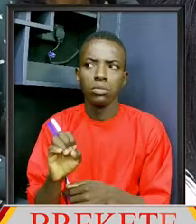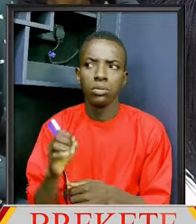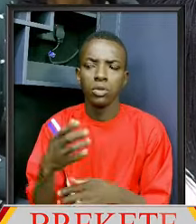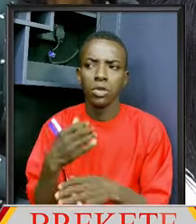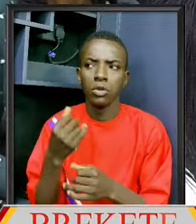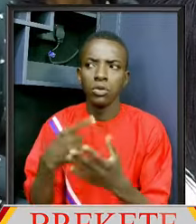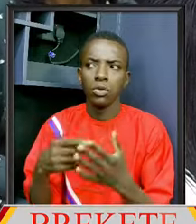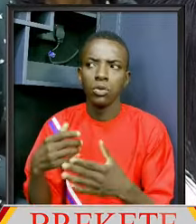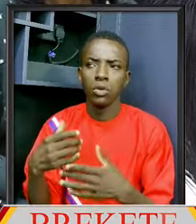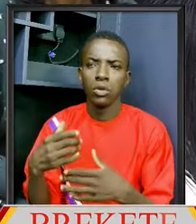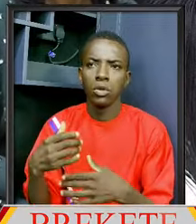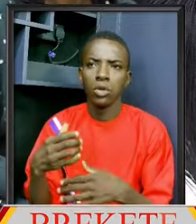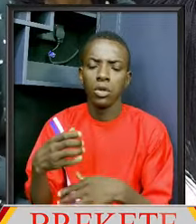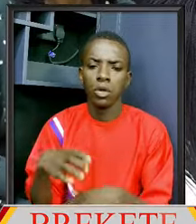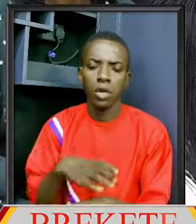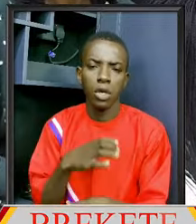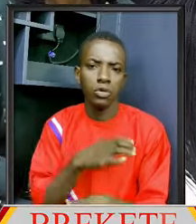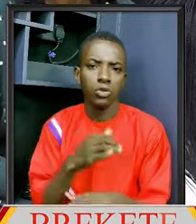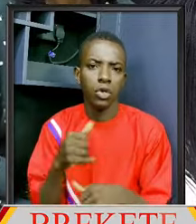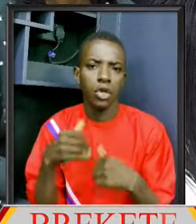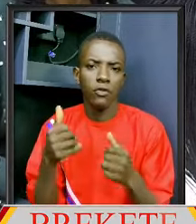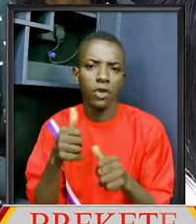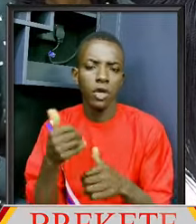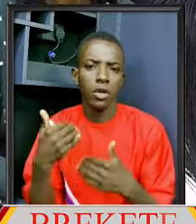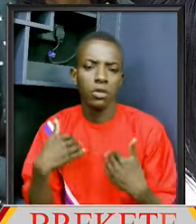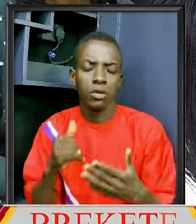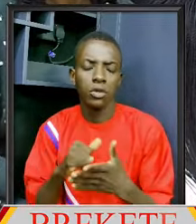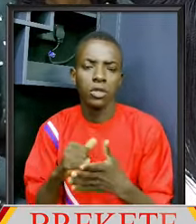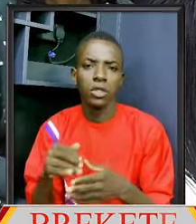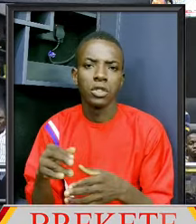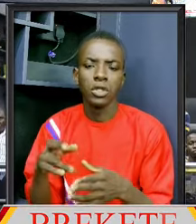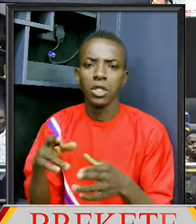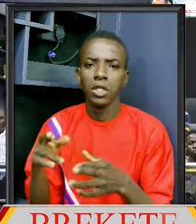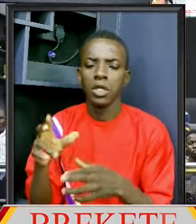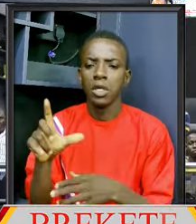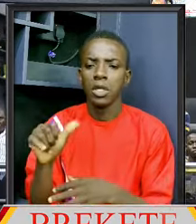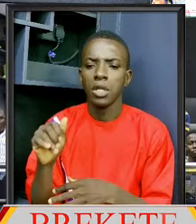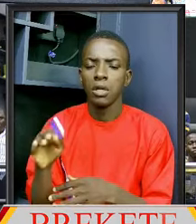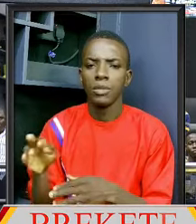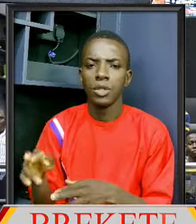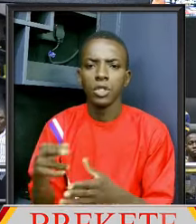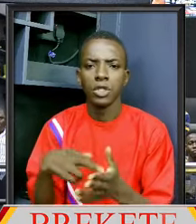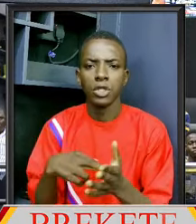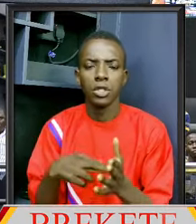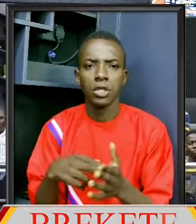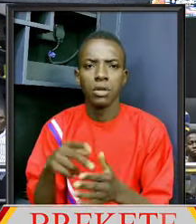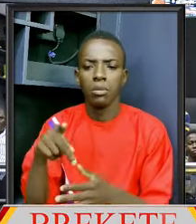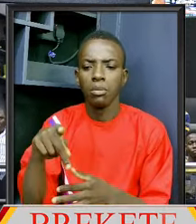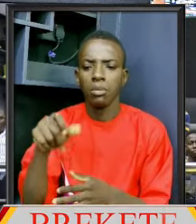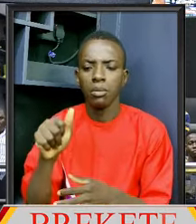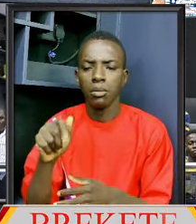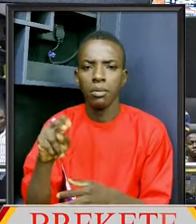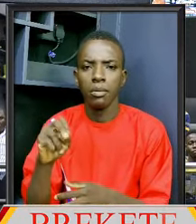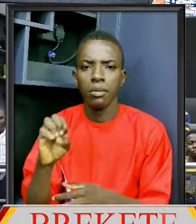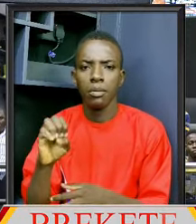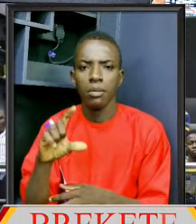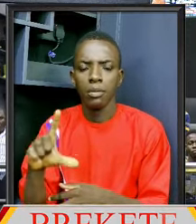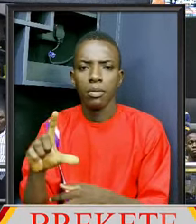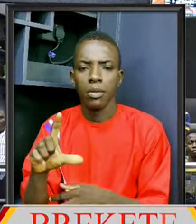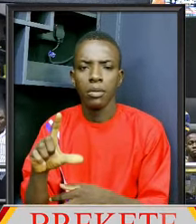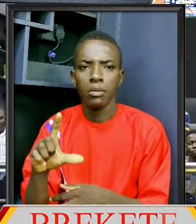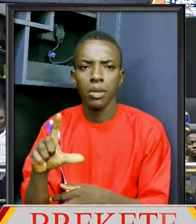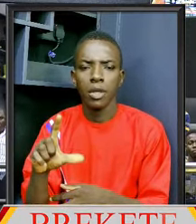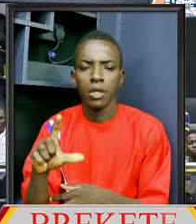He get what in our council they give everybody where in lab they registered. With a call and panel, external quality